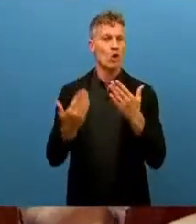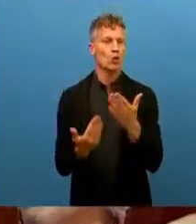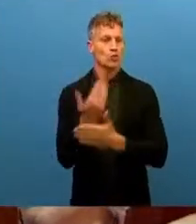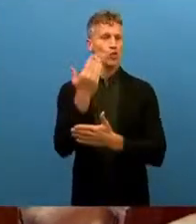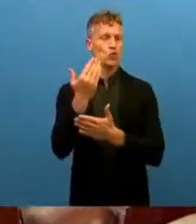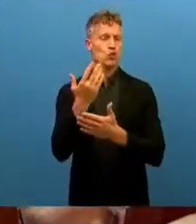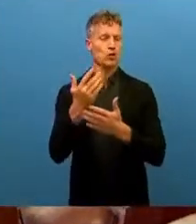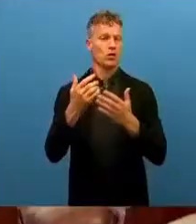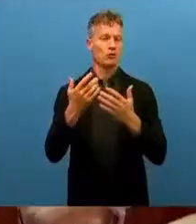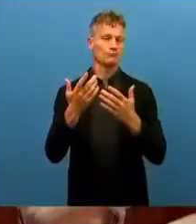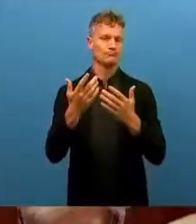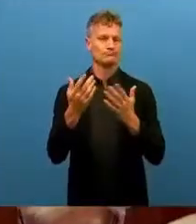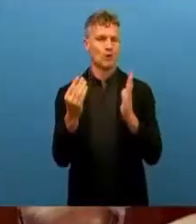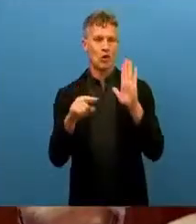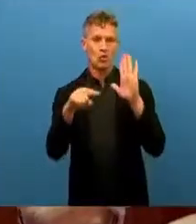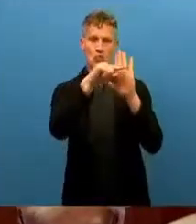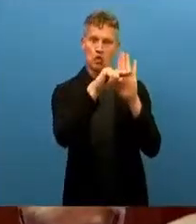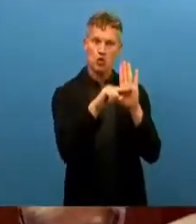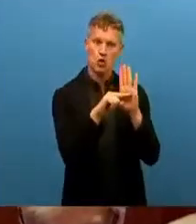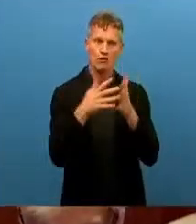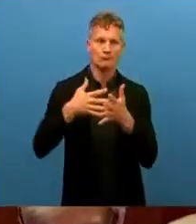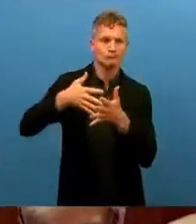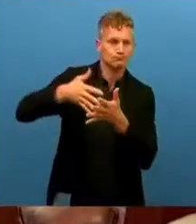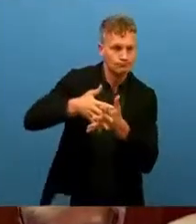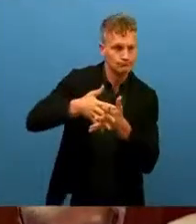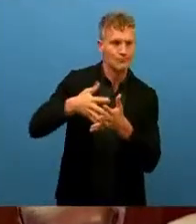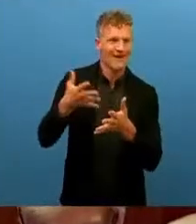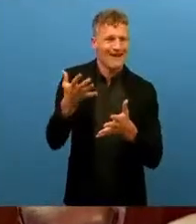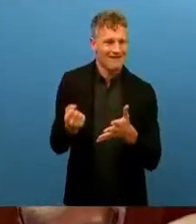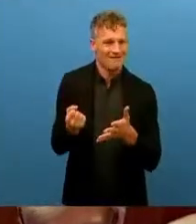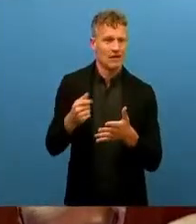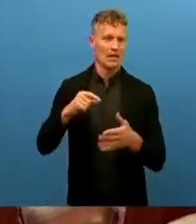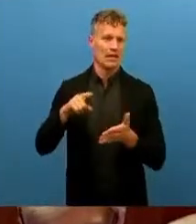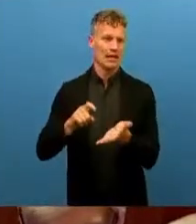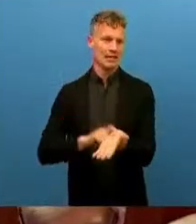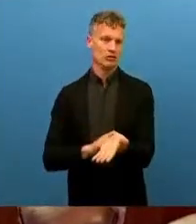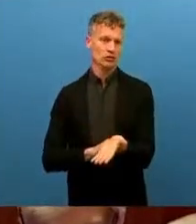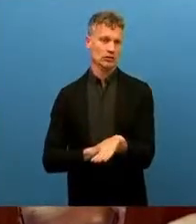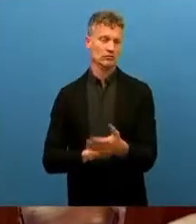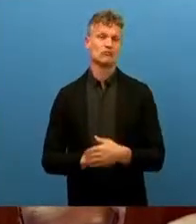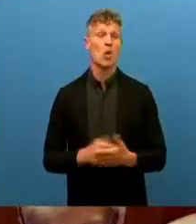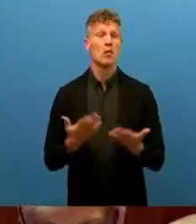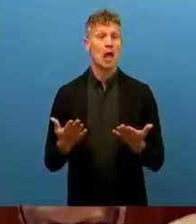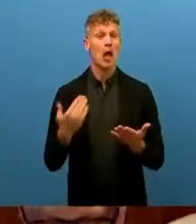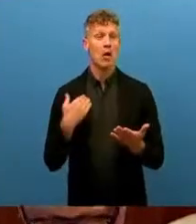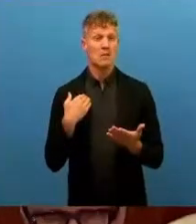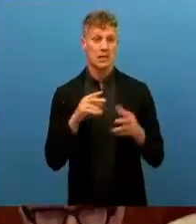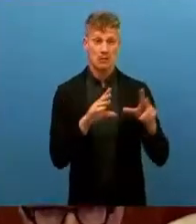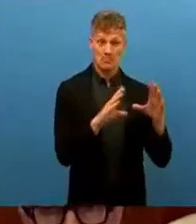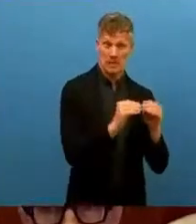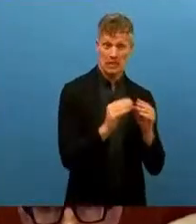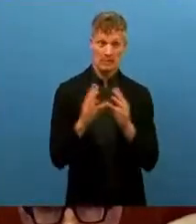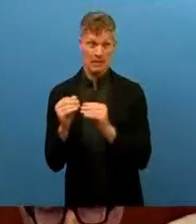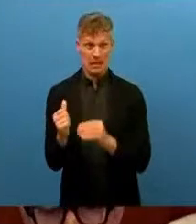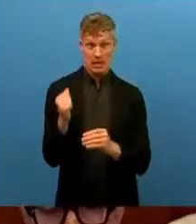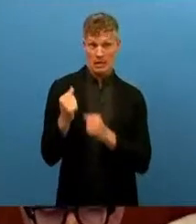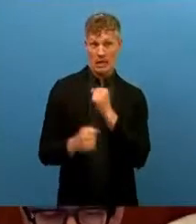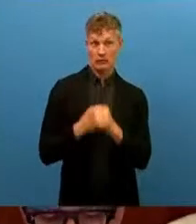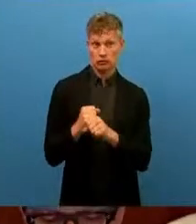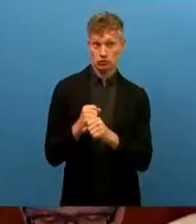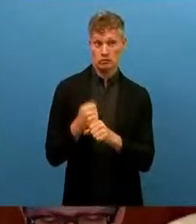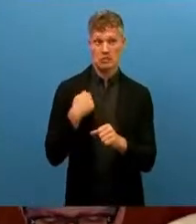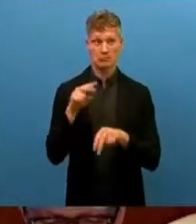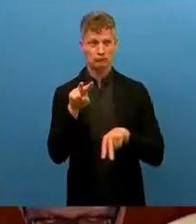please allow me to briefly highlight my observation of the 2 intersessional meetings. One of the central themes emerging from